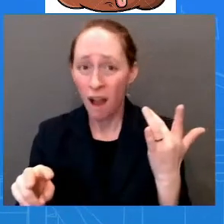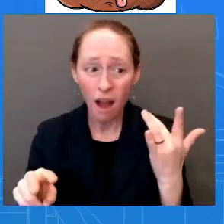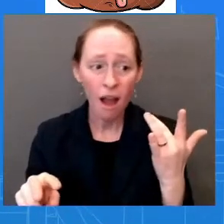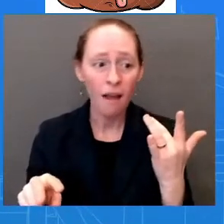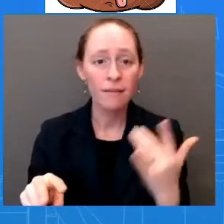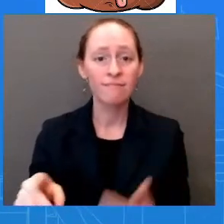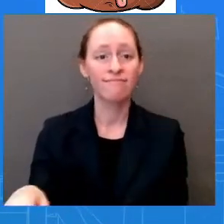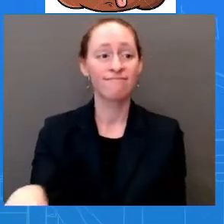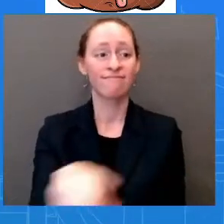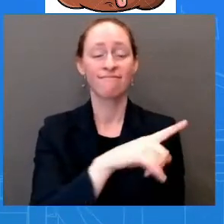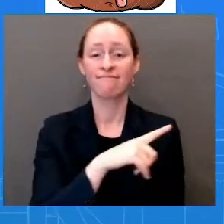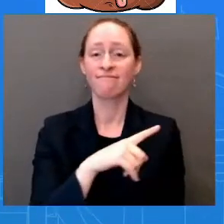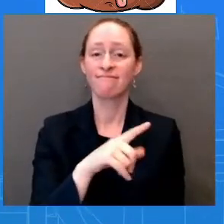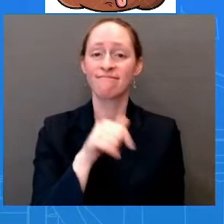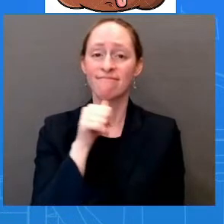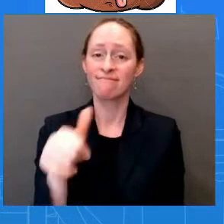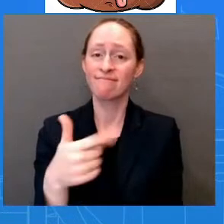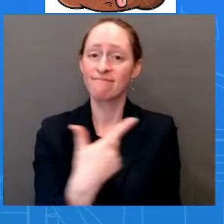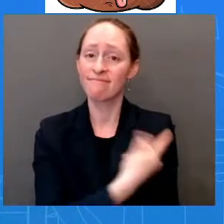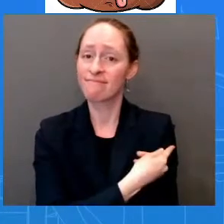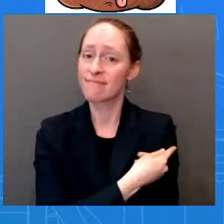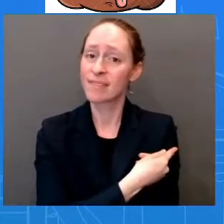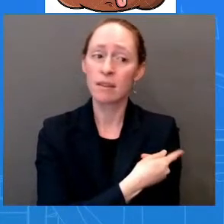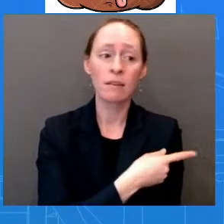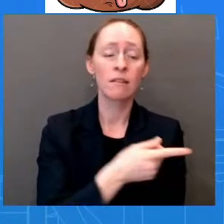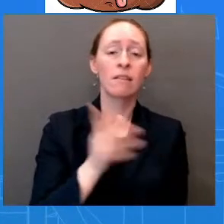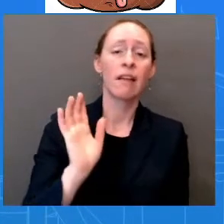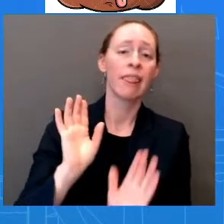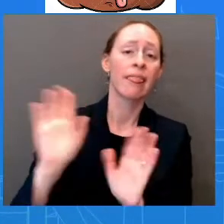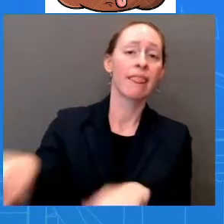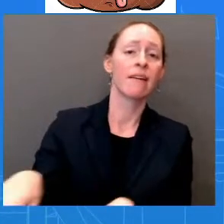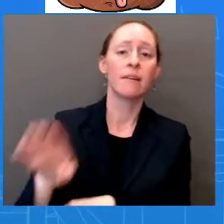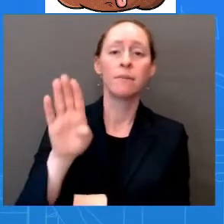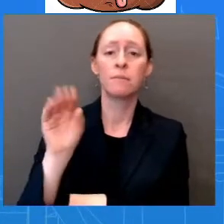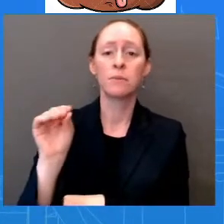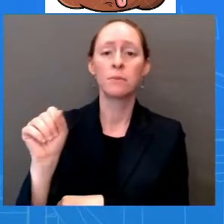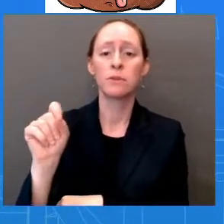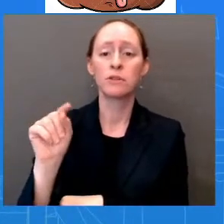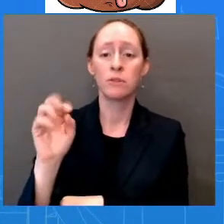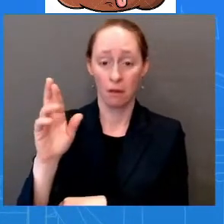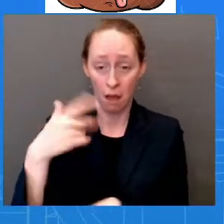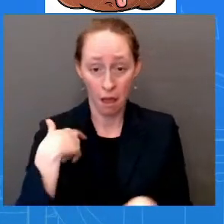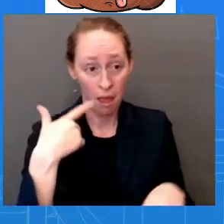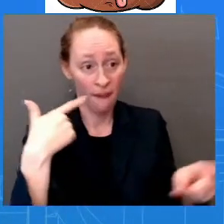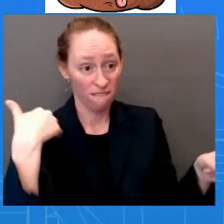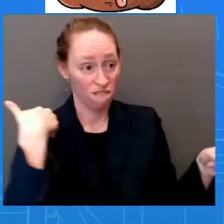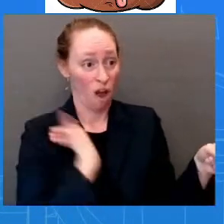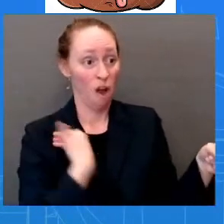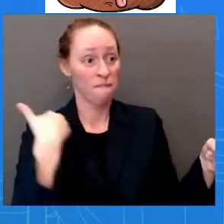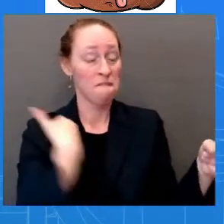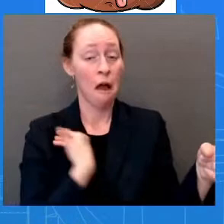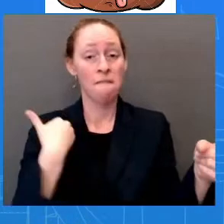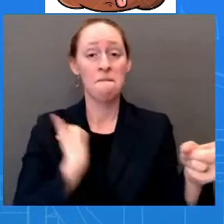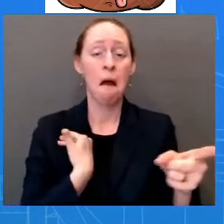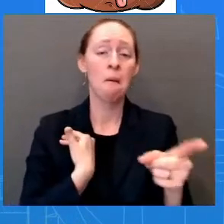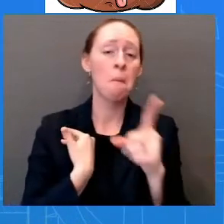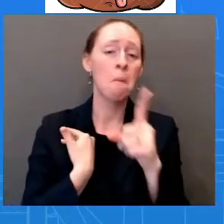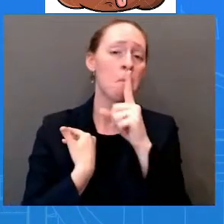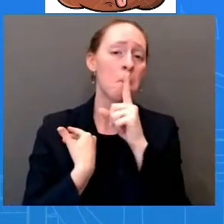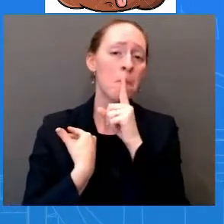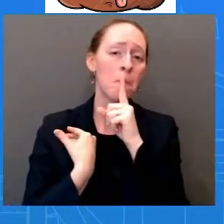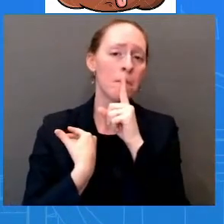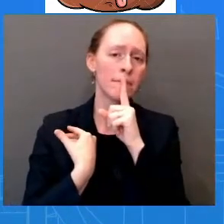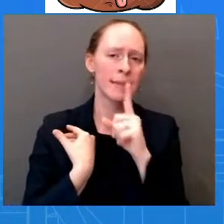that highlighting. It is not blaming the people who died, it is blaming the fact that we still have a lot of people out there spreading misinformation.